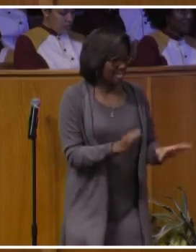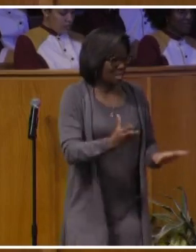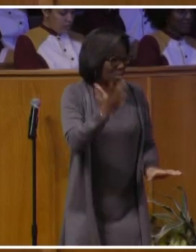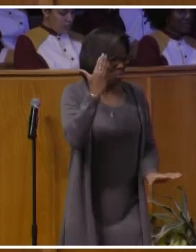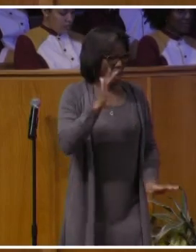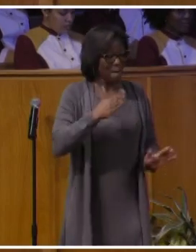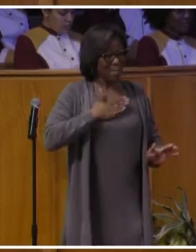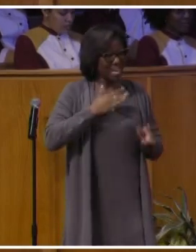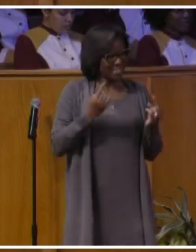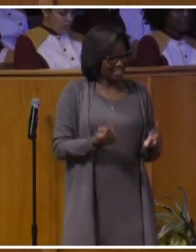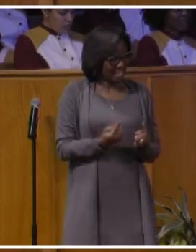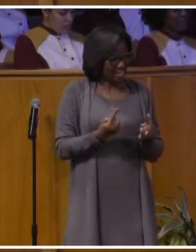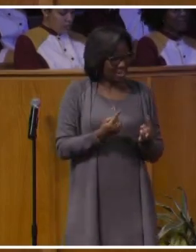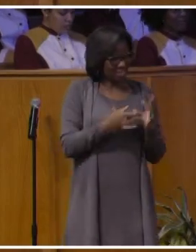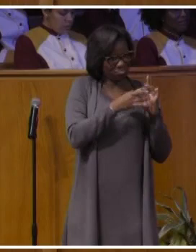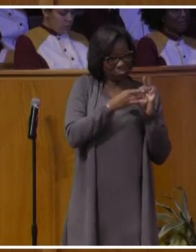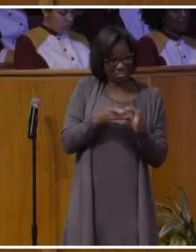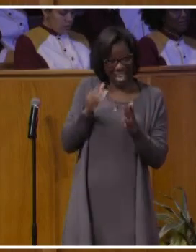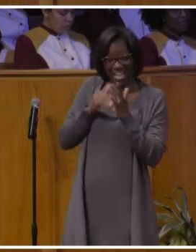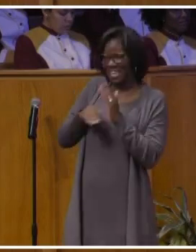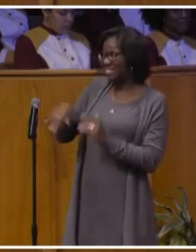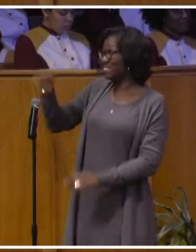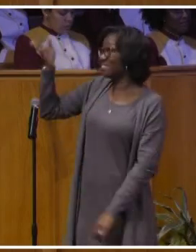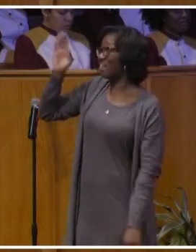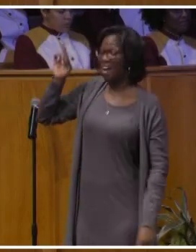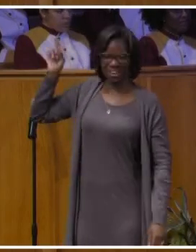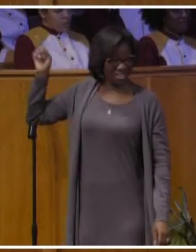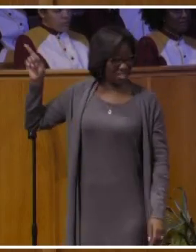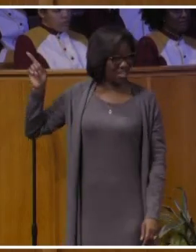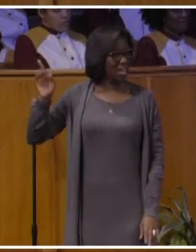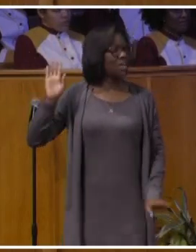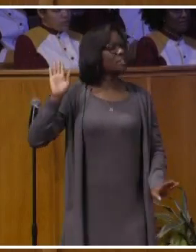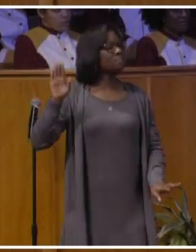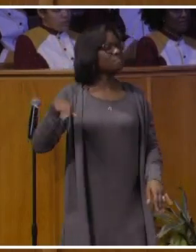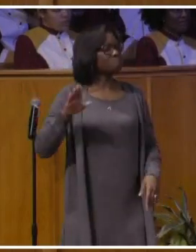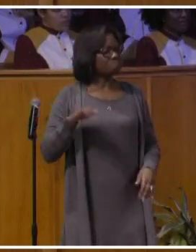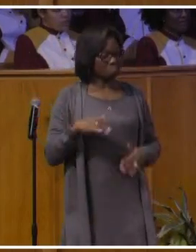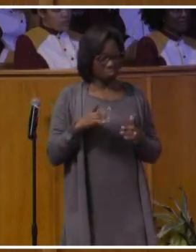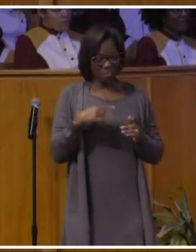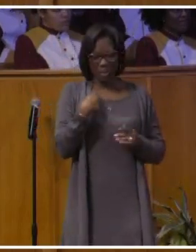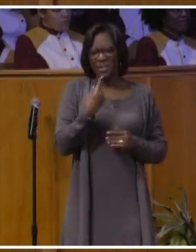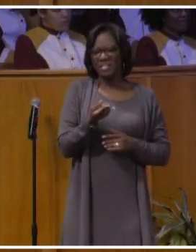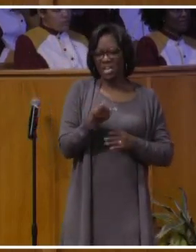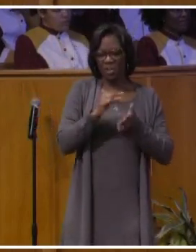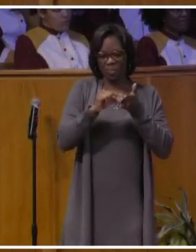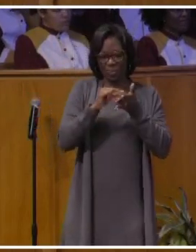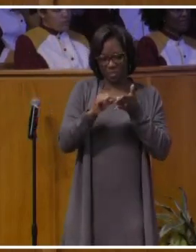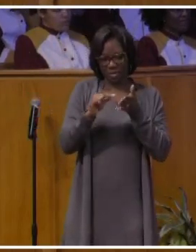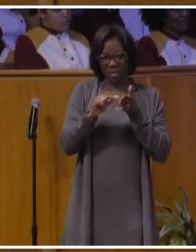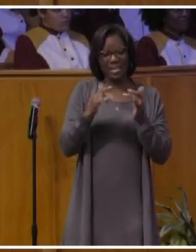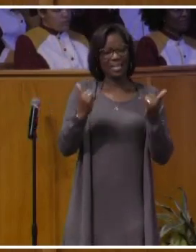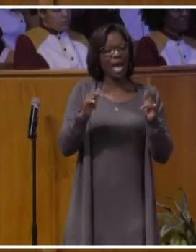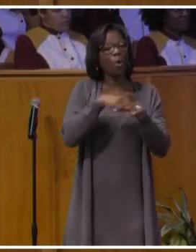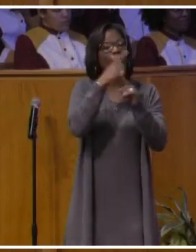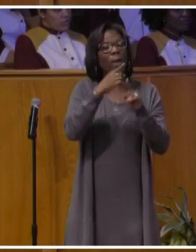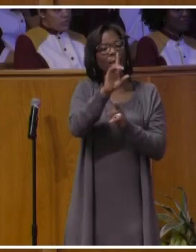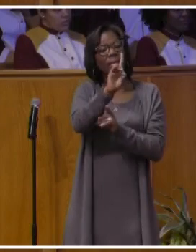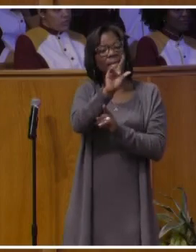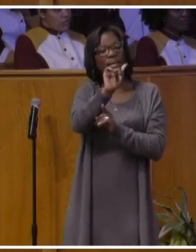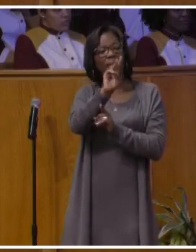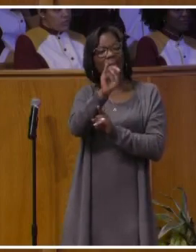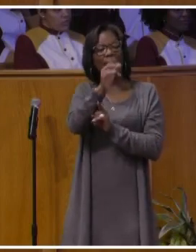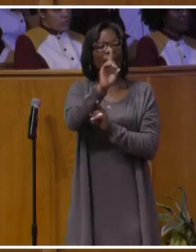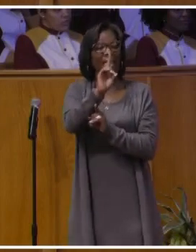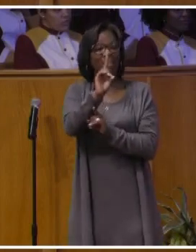My sin is against God. Go on, let me give you a side order of scripture. When David